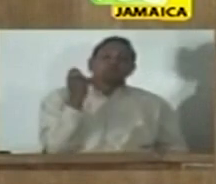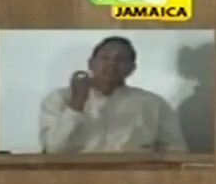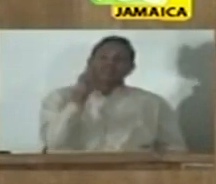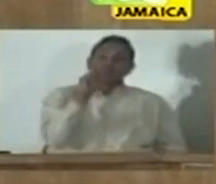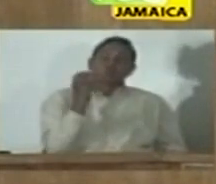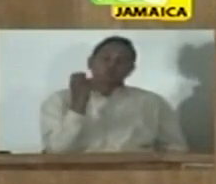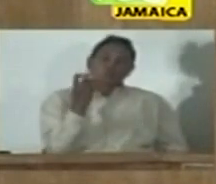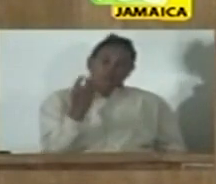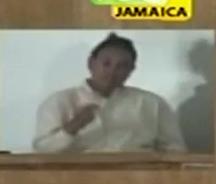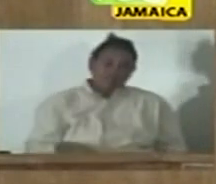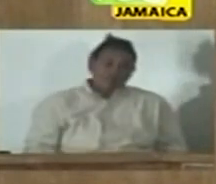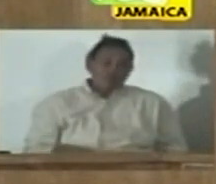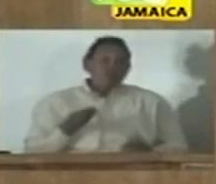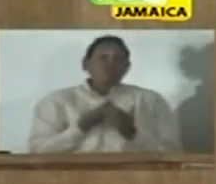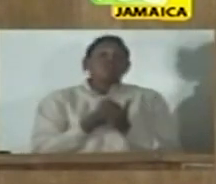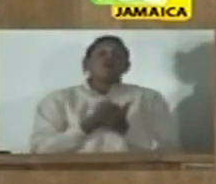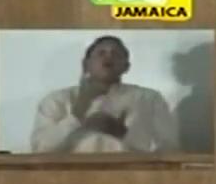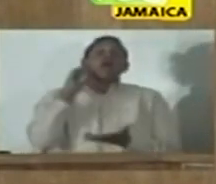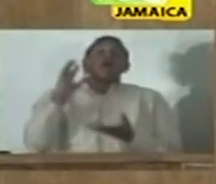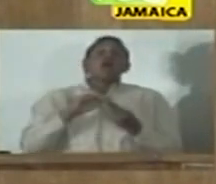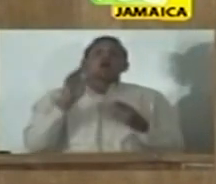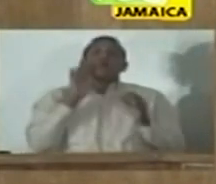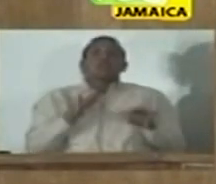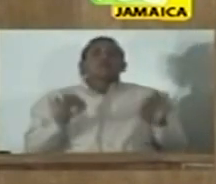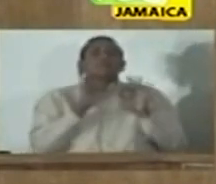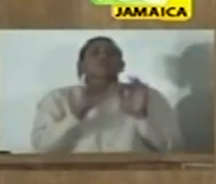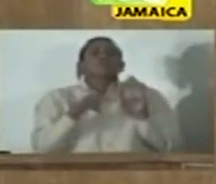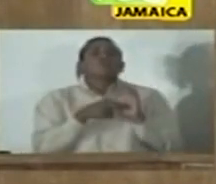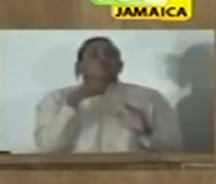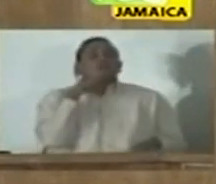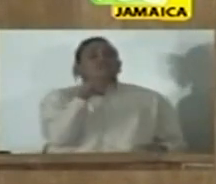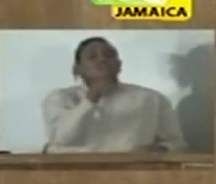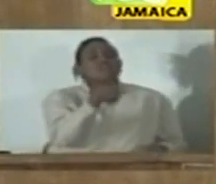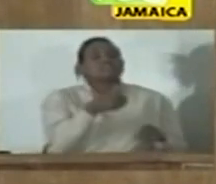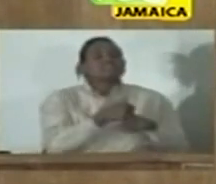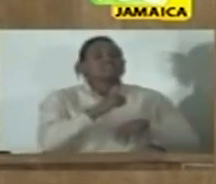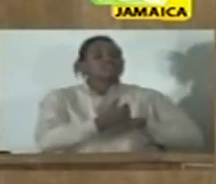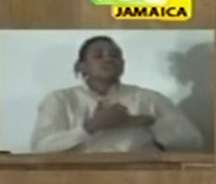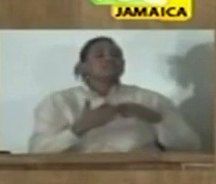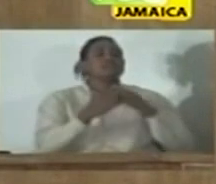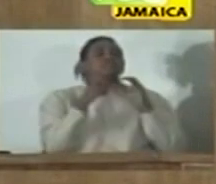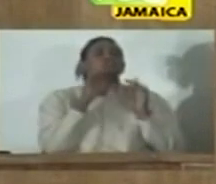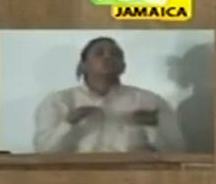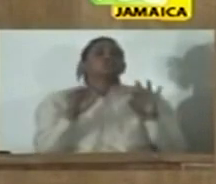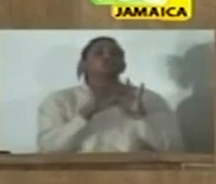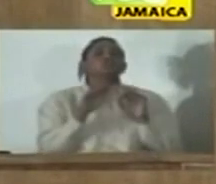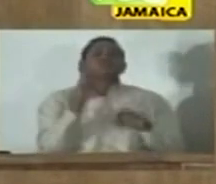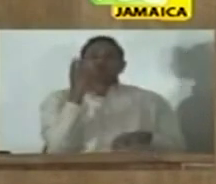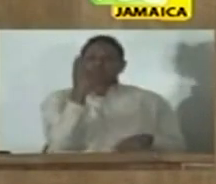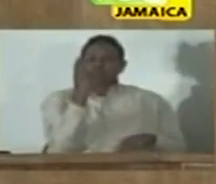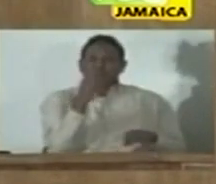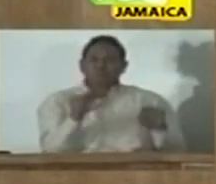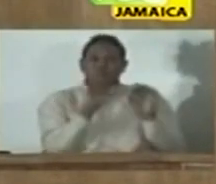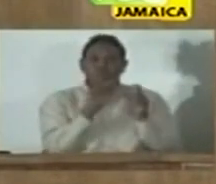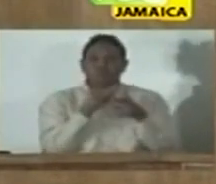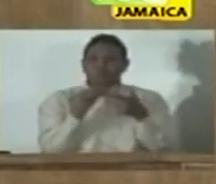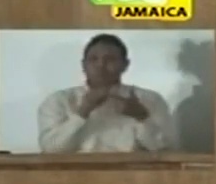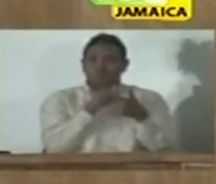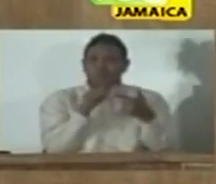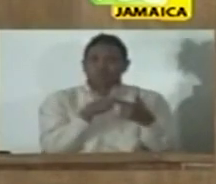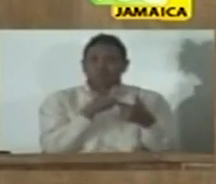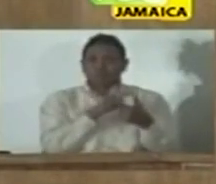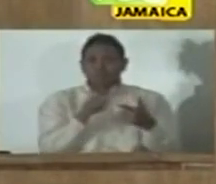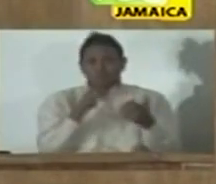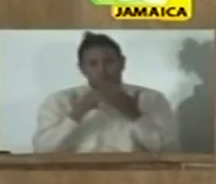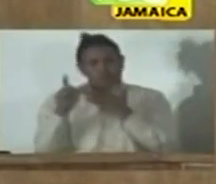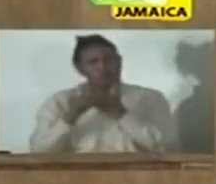2011-2012. The fund will also play a critical role in financing the implementation of two important programs, which are consistent with the